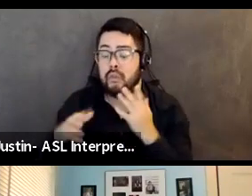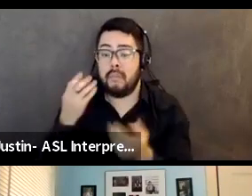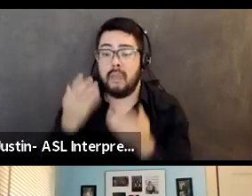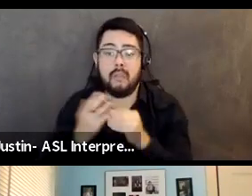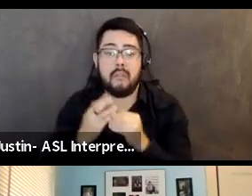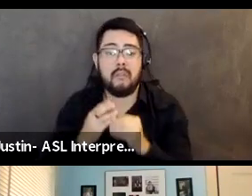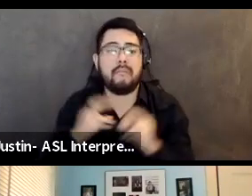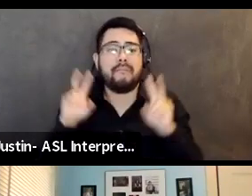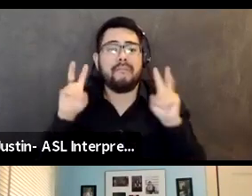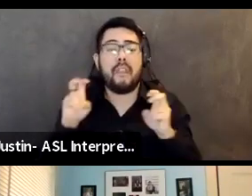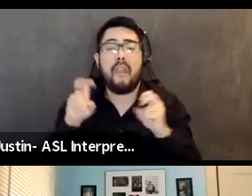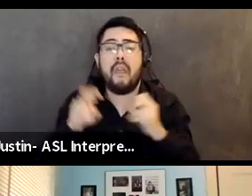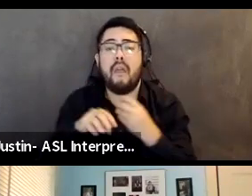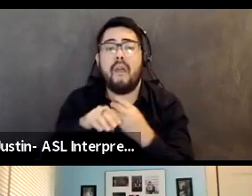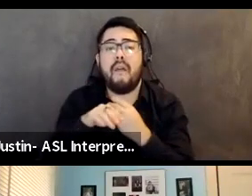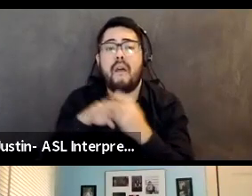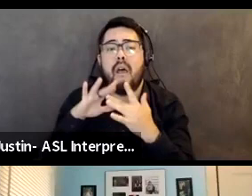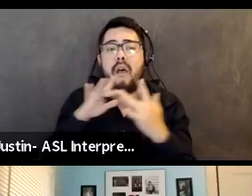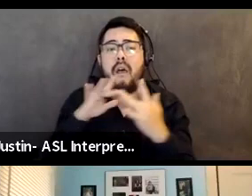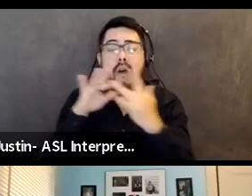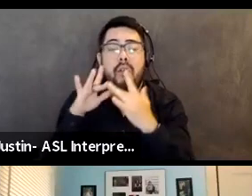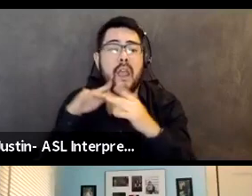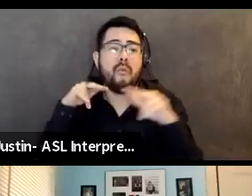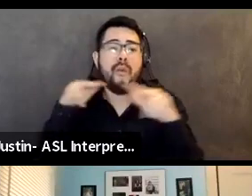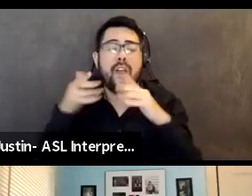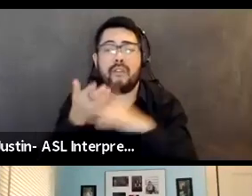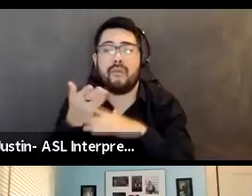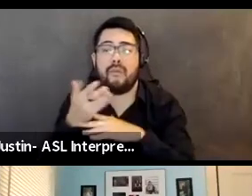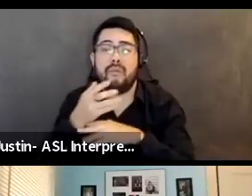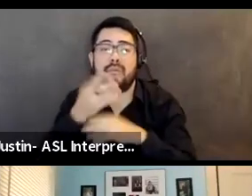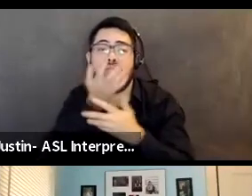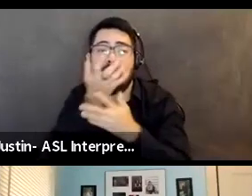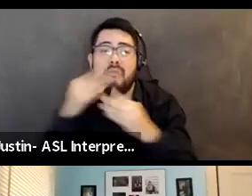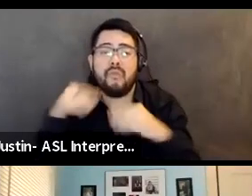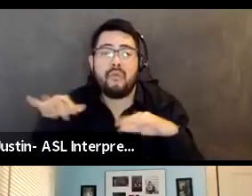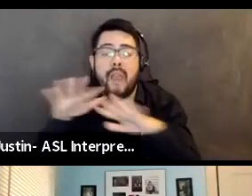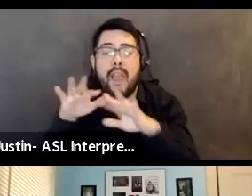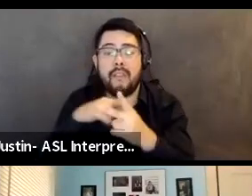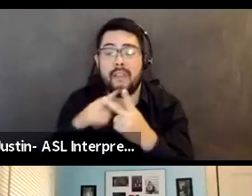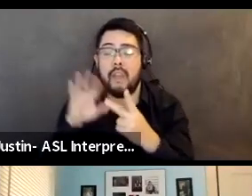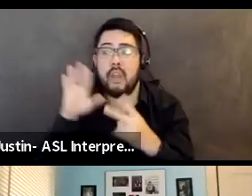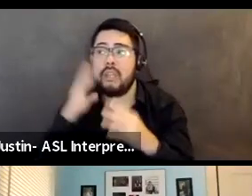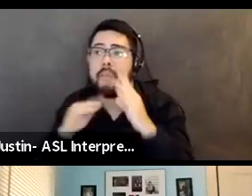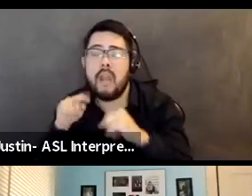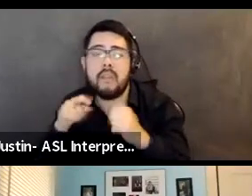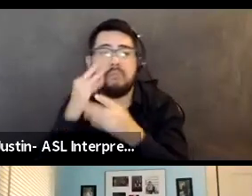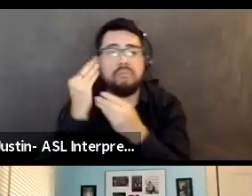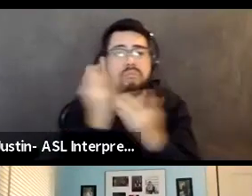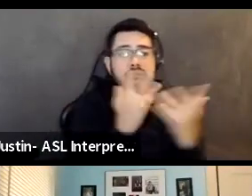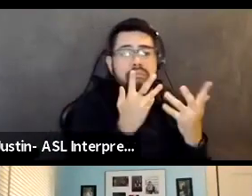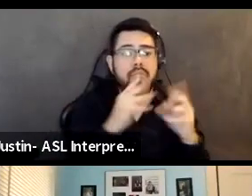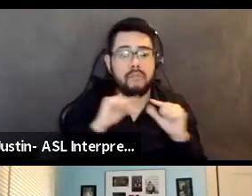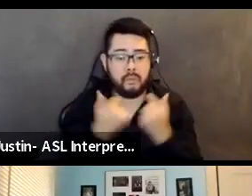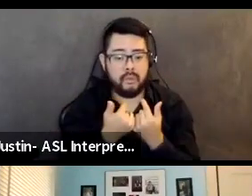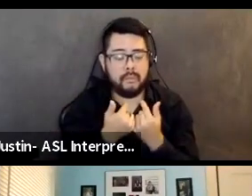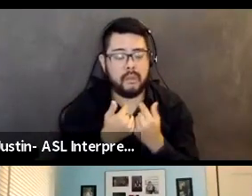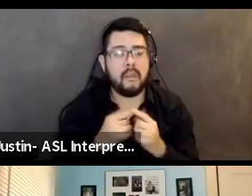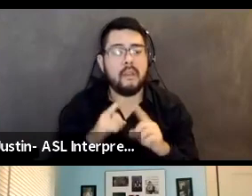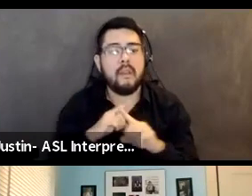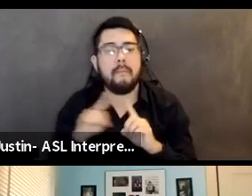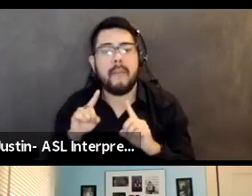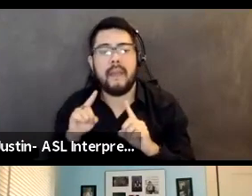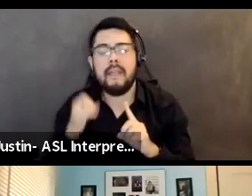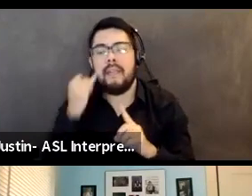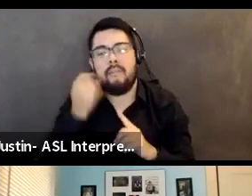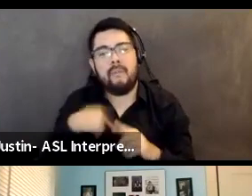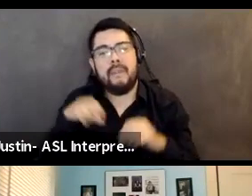walk through a garden and then share experiences to the degree possible keep it